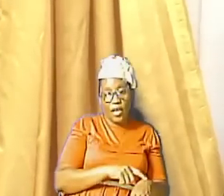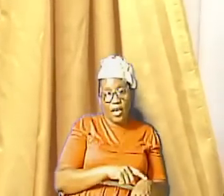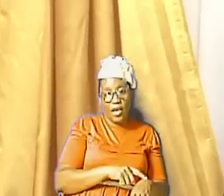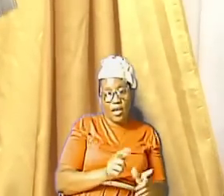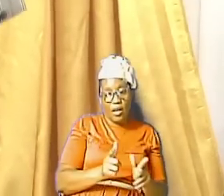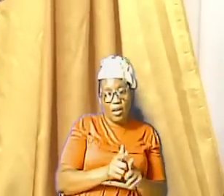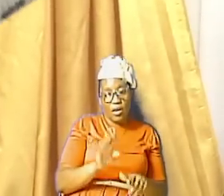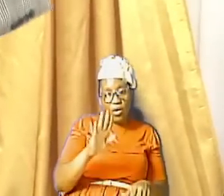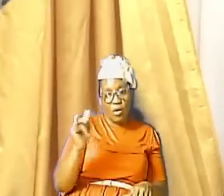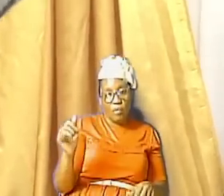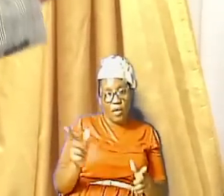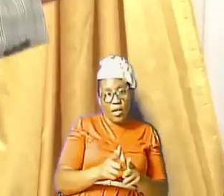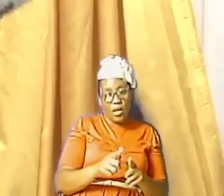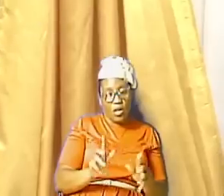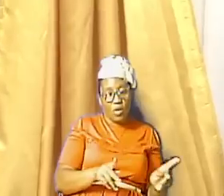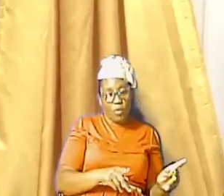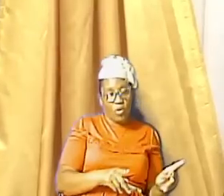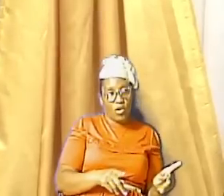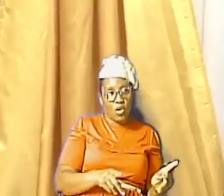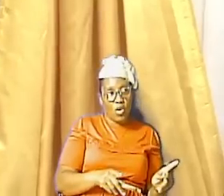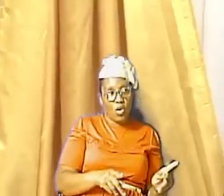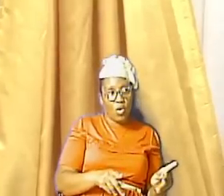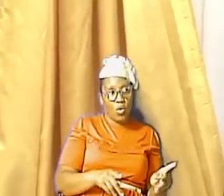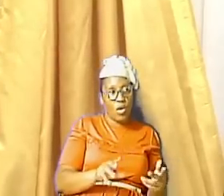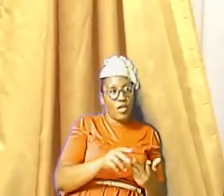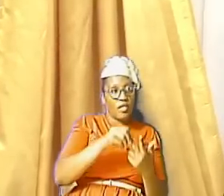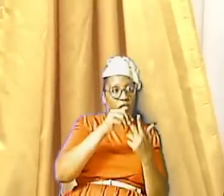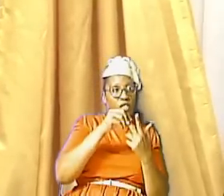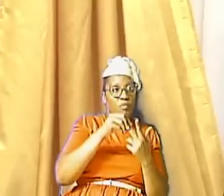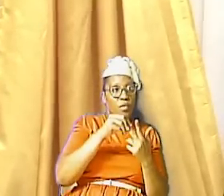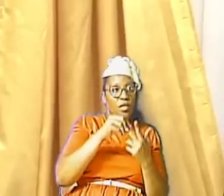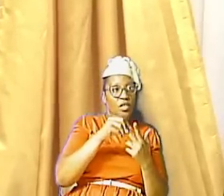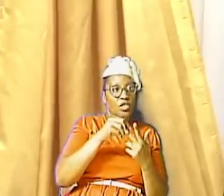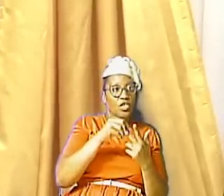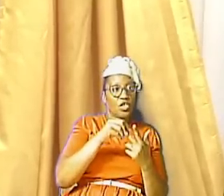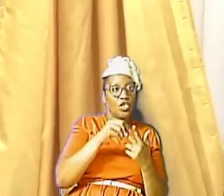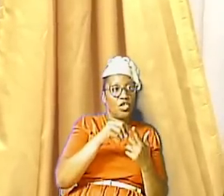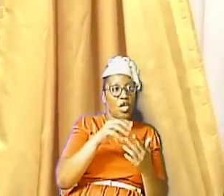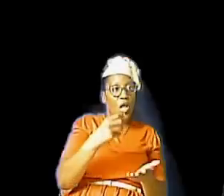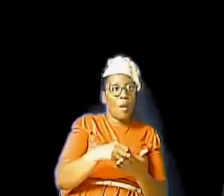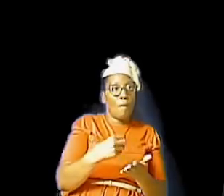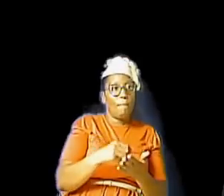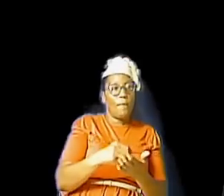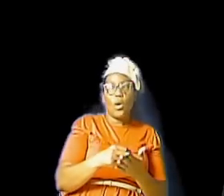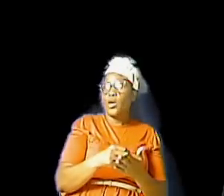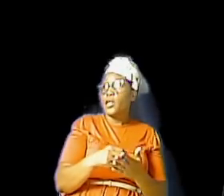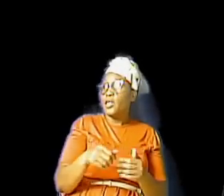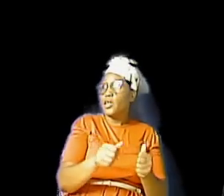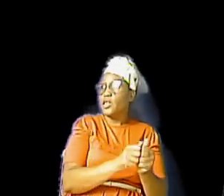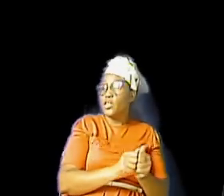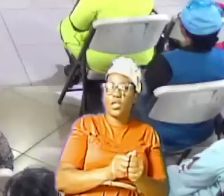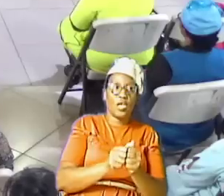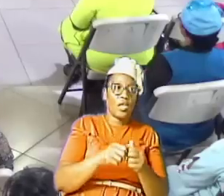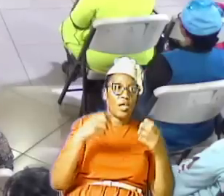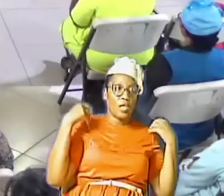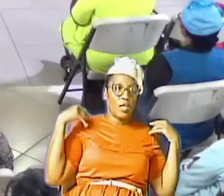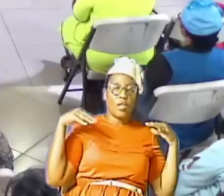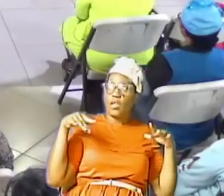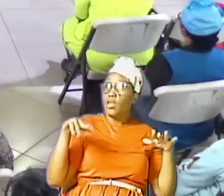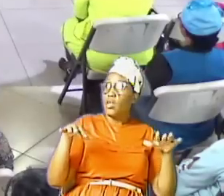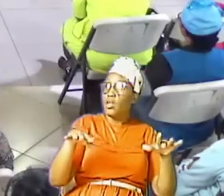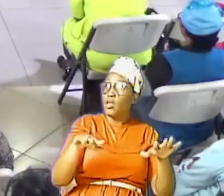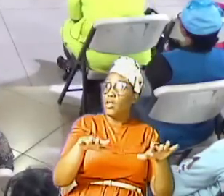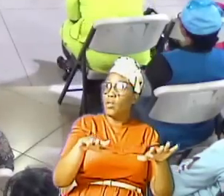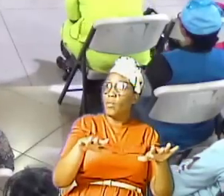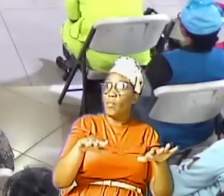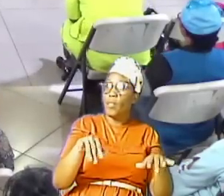bit put our special offering together. Remember, we had said that we will be taking a special offering